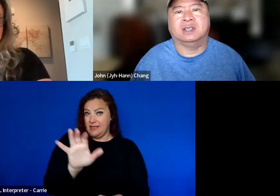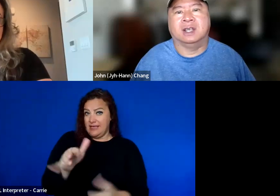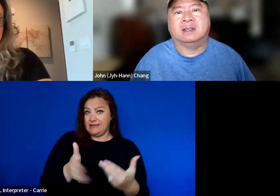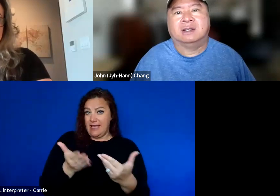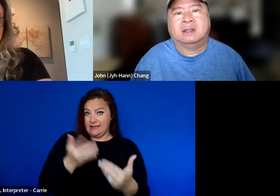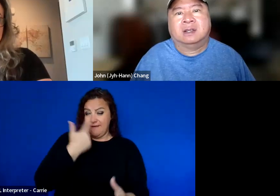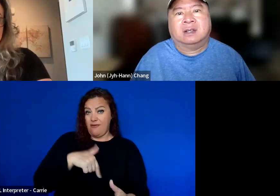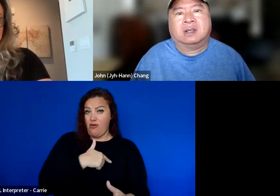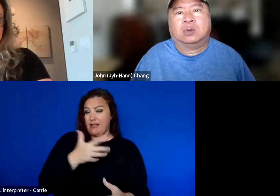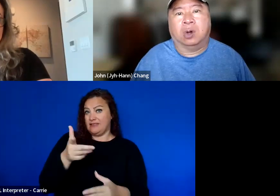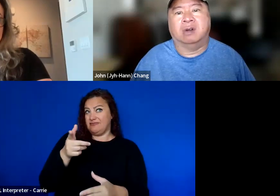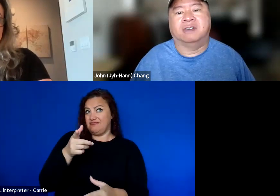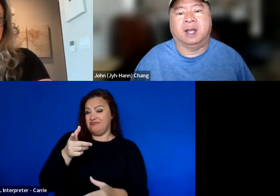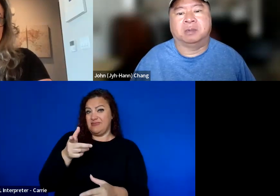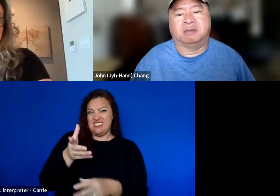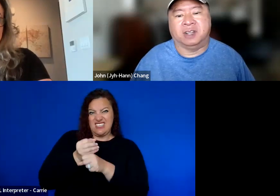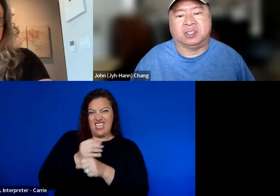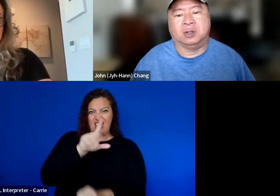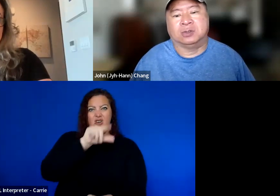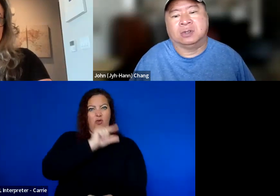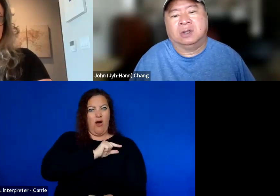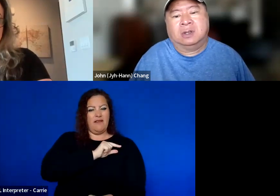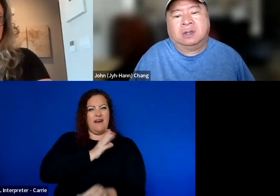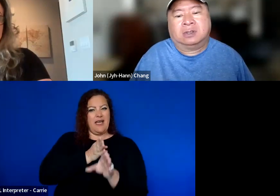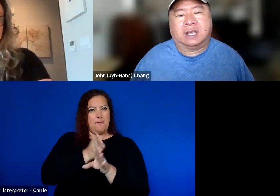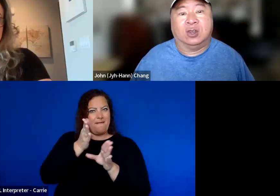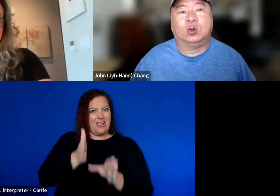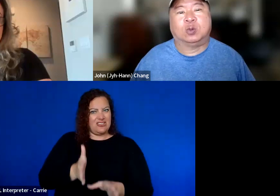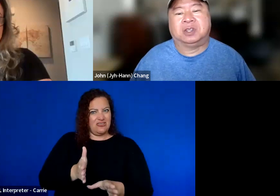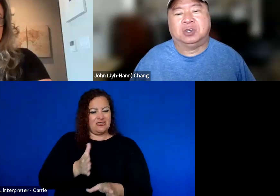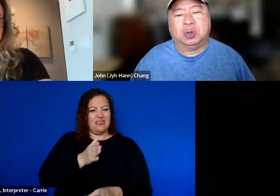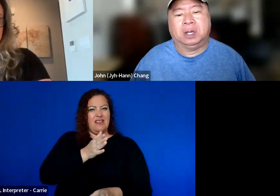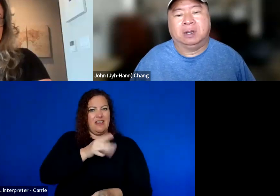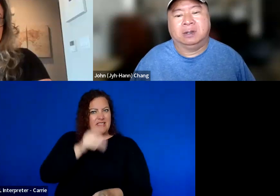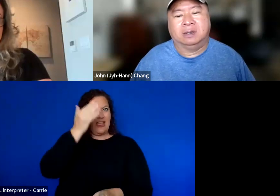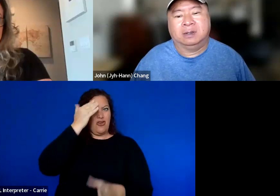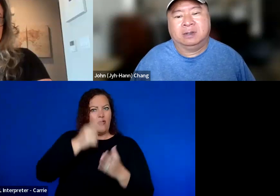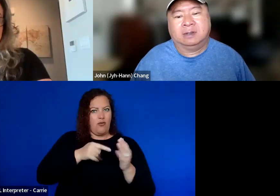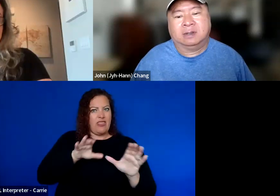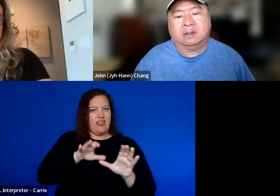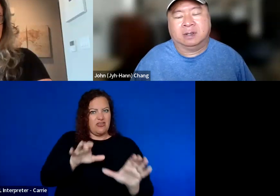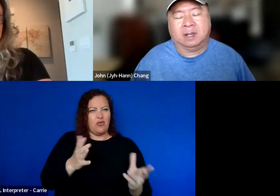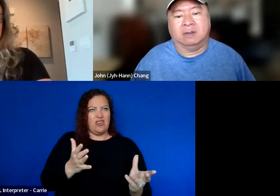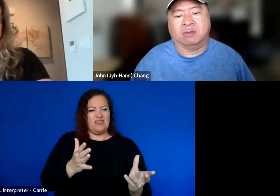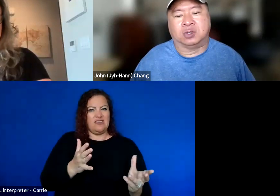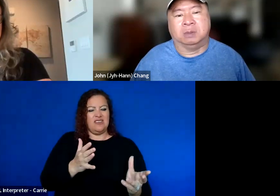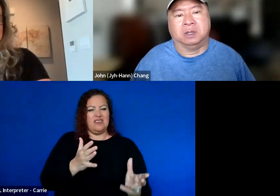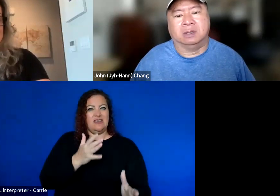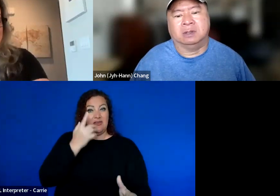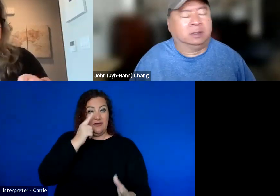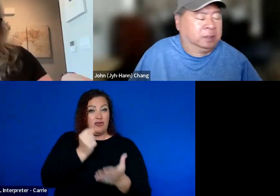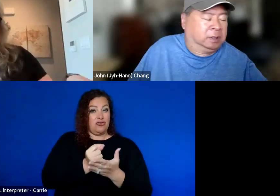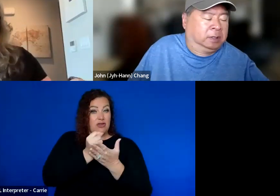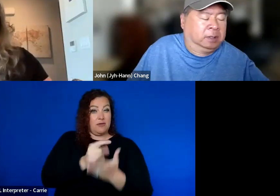us to get qualified professionals that knows what they're doing and for treatment?